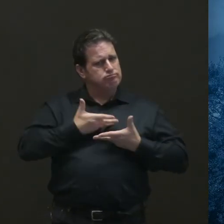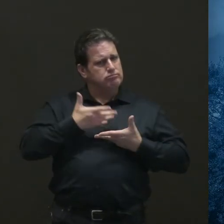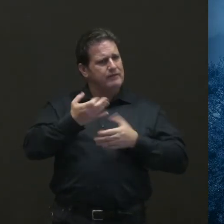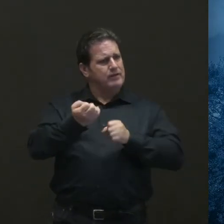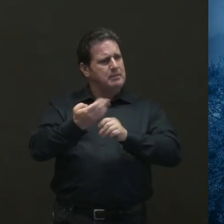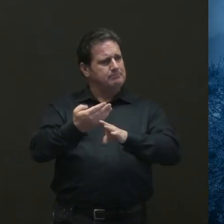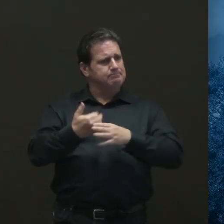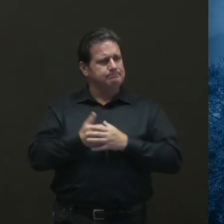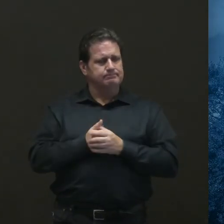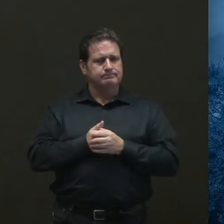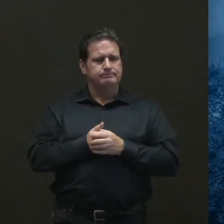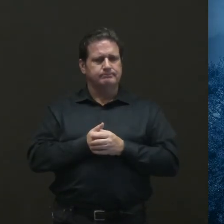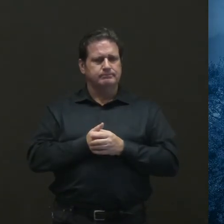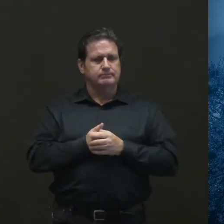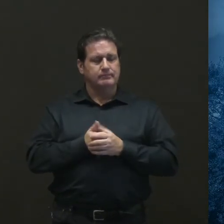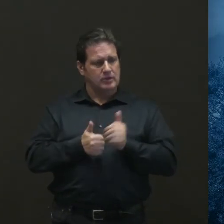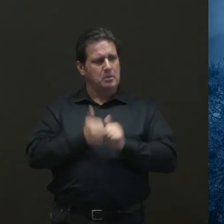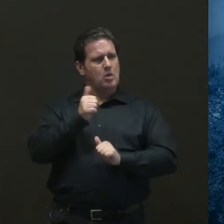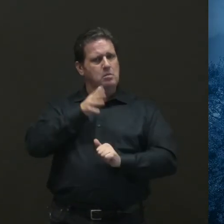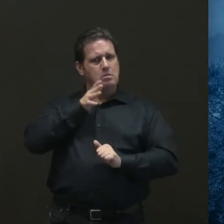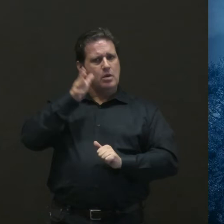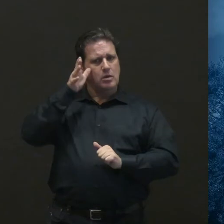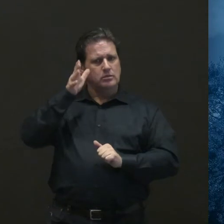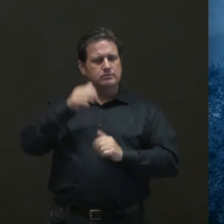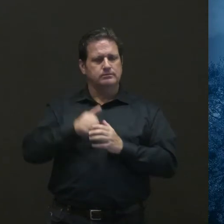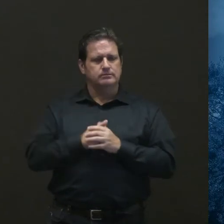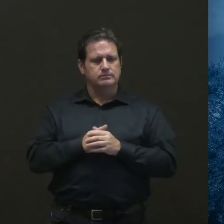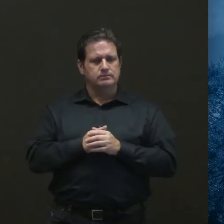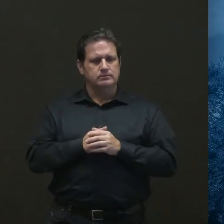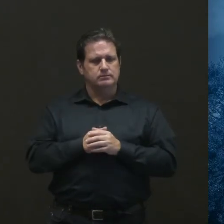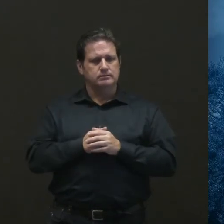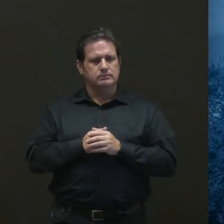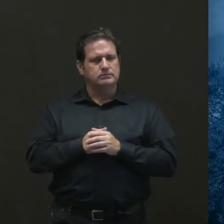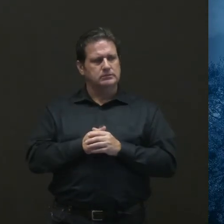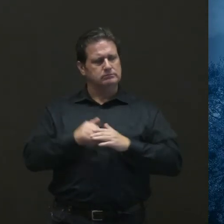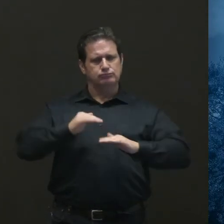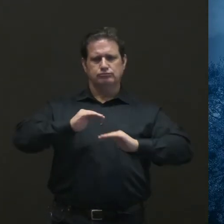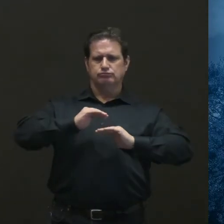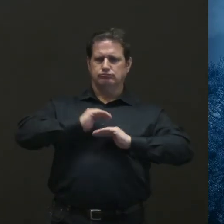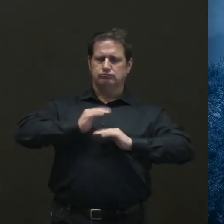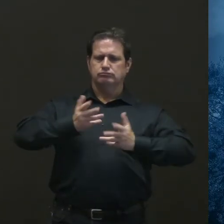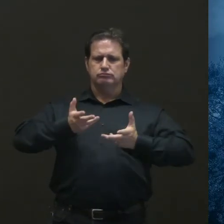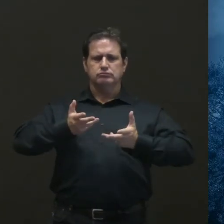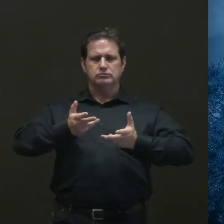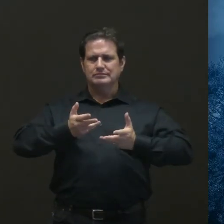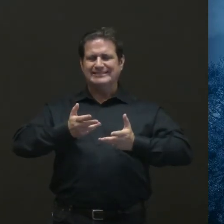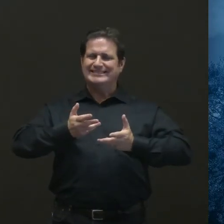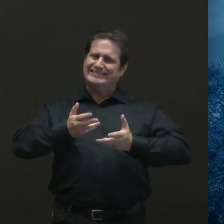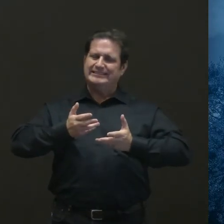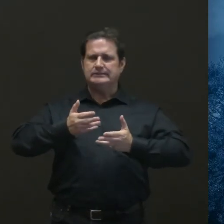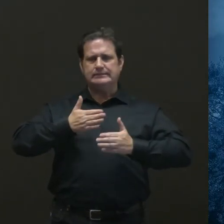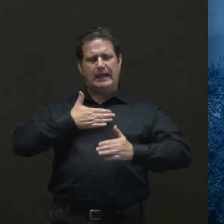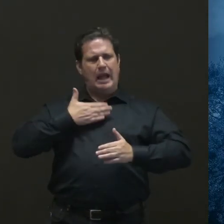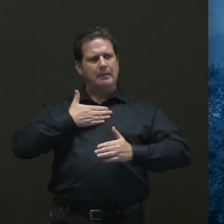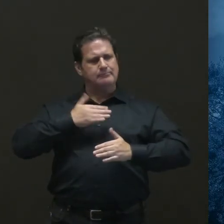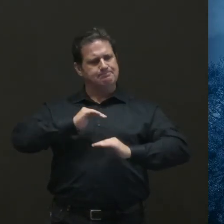feedback, mostly from parents who were satisfied, or at least happy